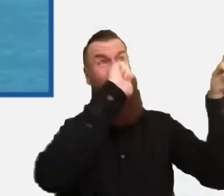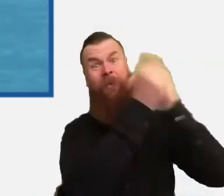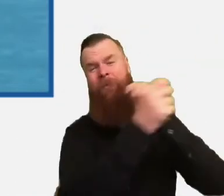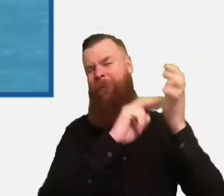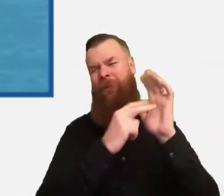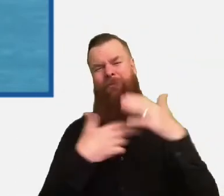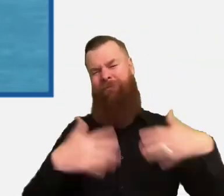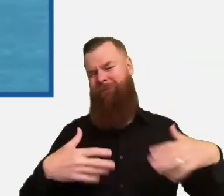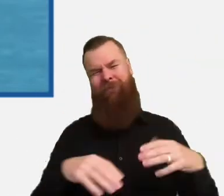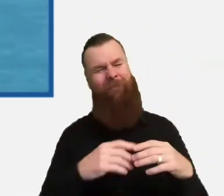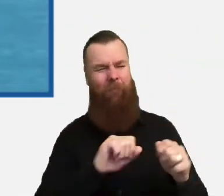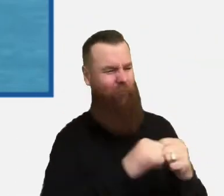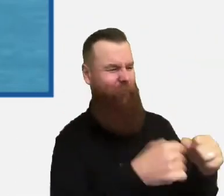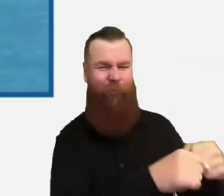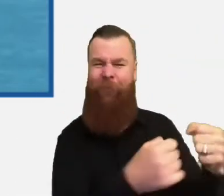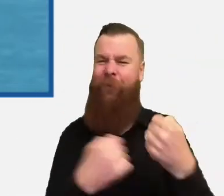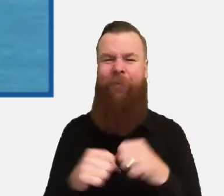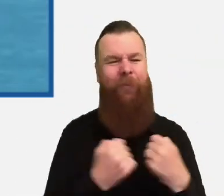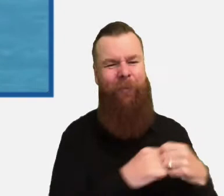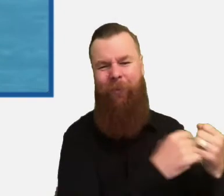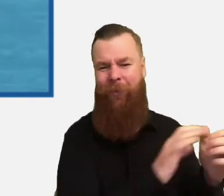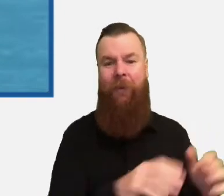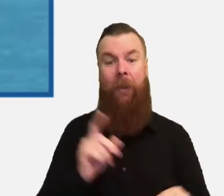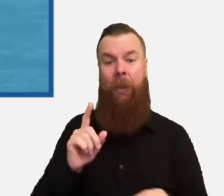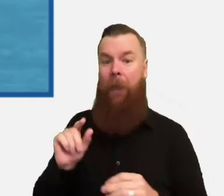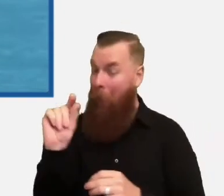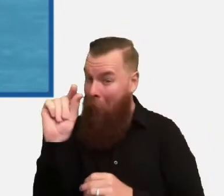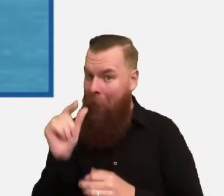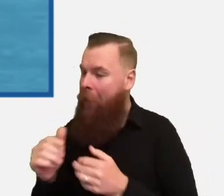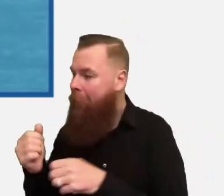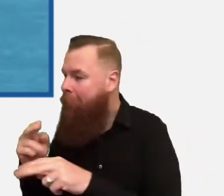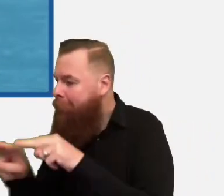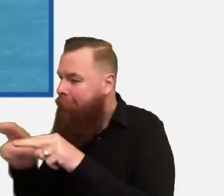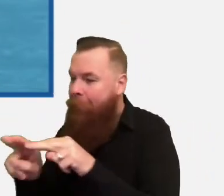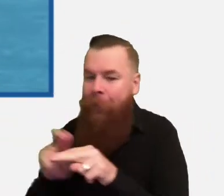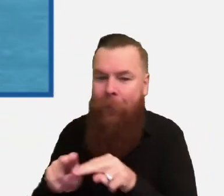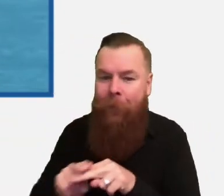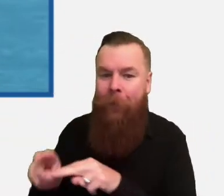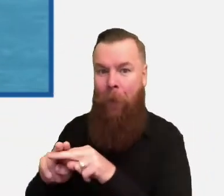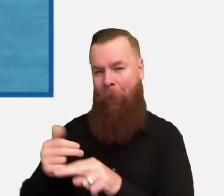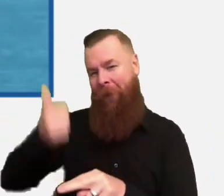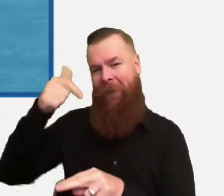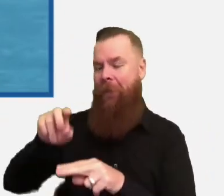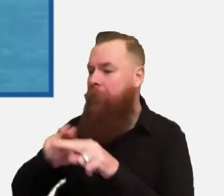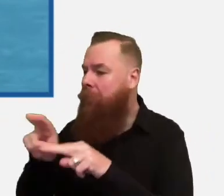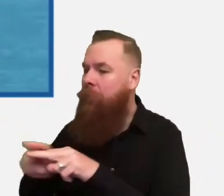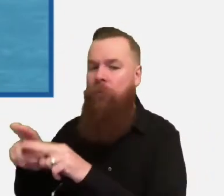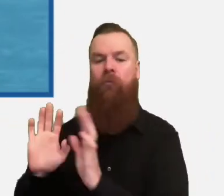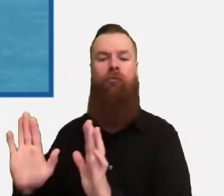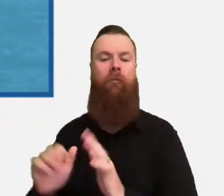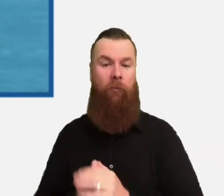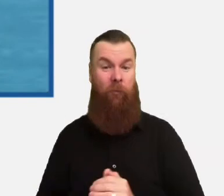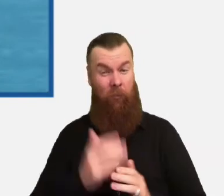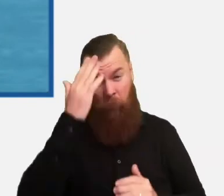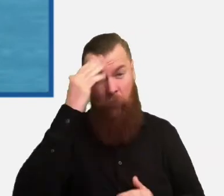of the supply chain. So if we're shipping materials from different global locations, we can't always